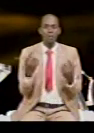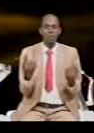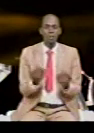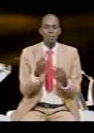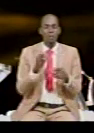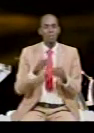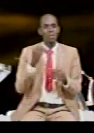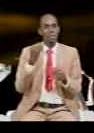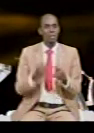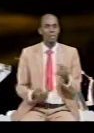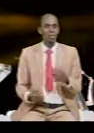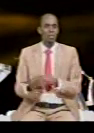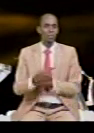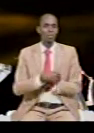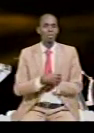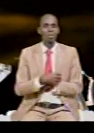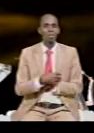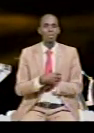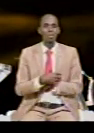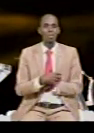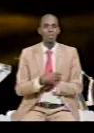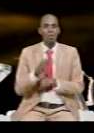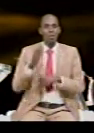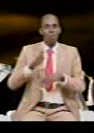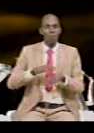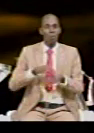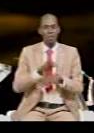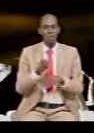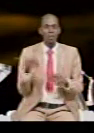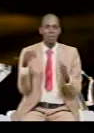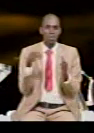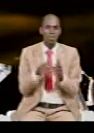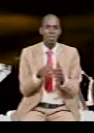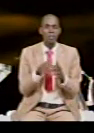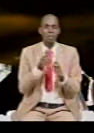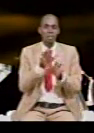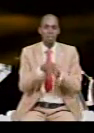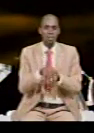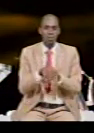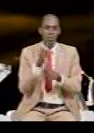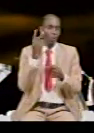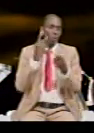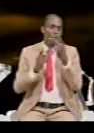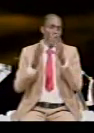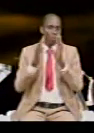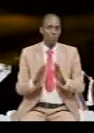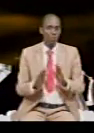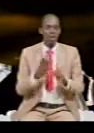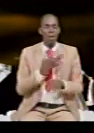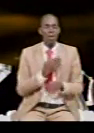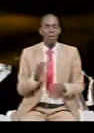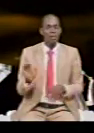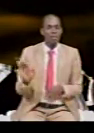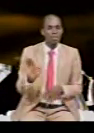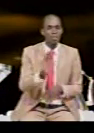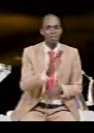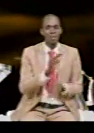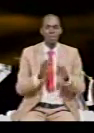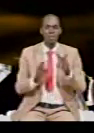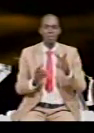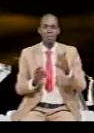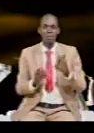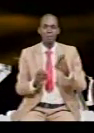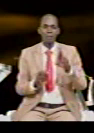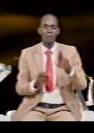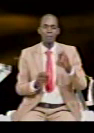days. Warning against deceptive prophets and their versions.